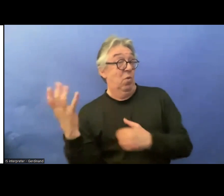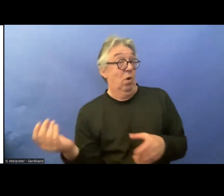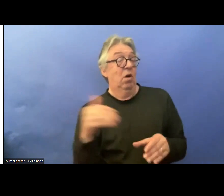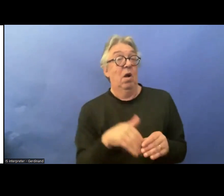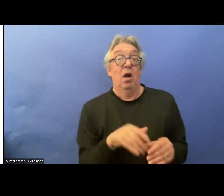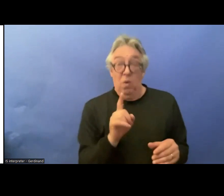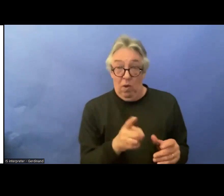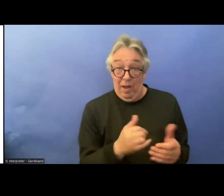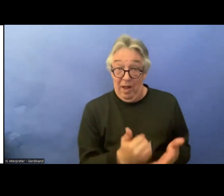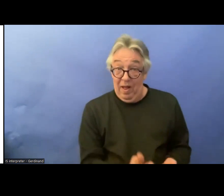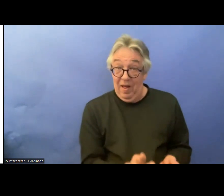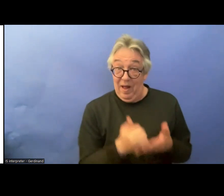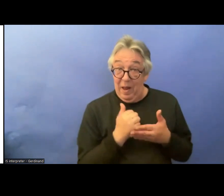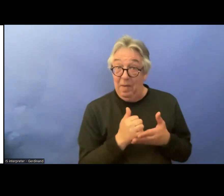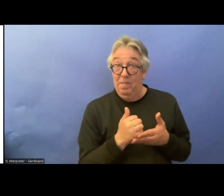the accountability and